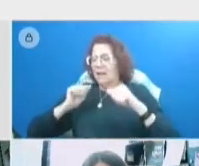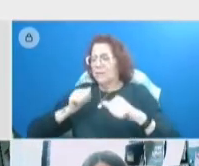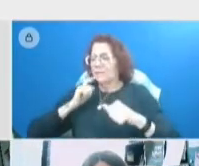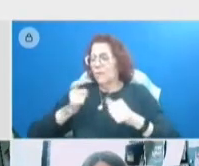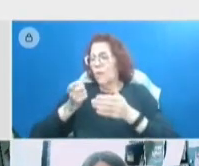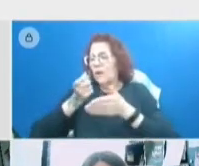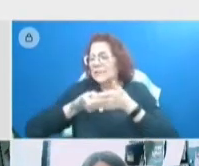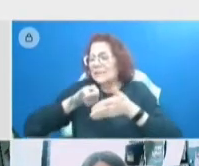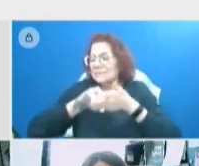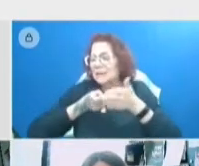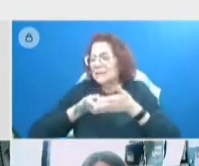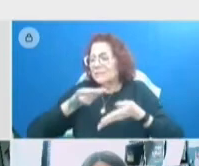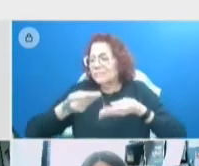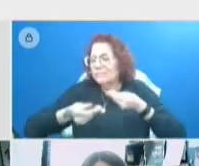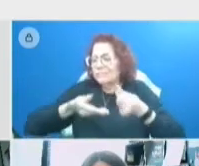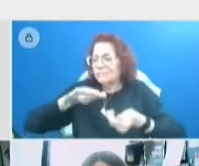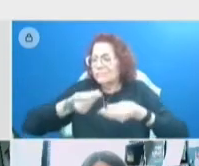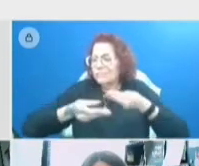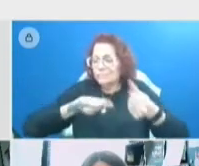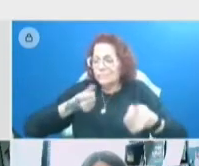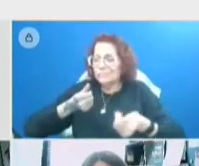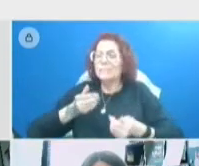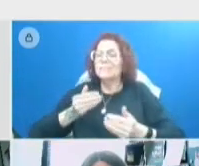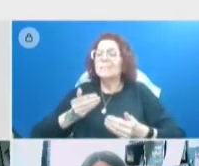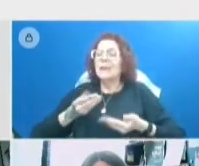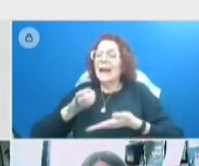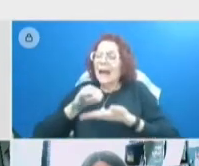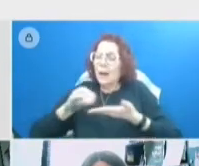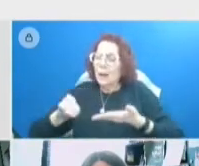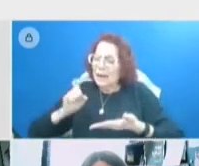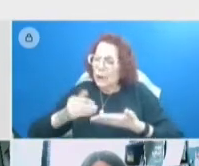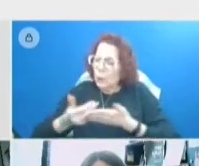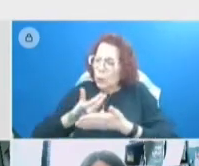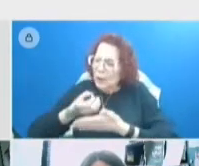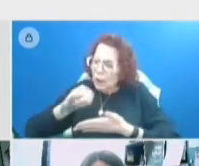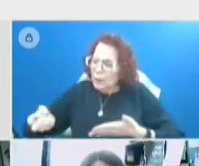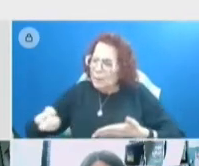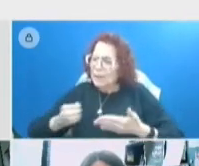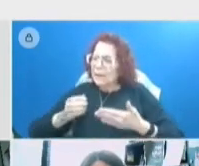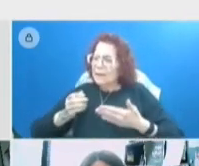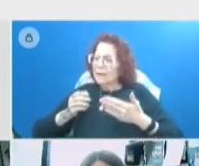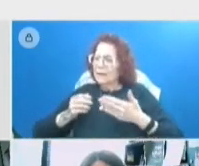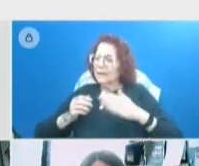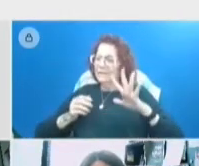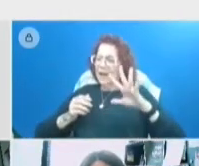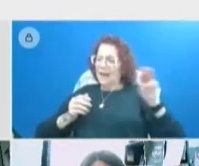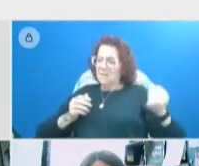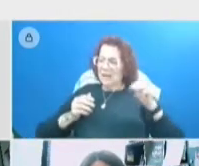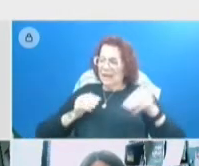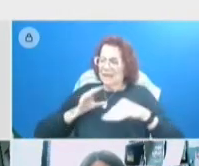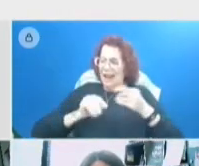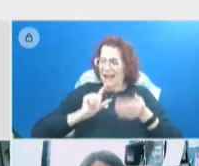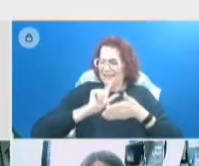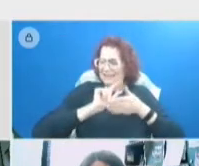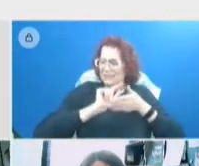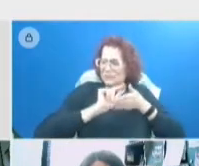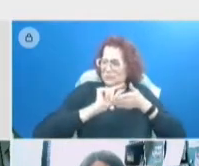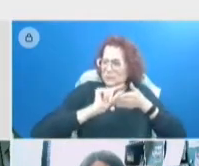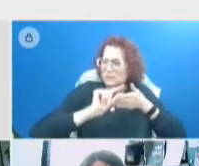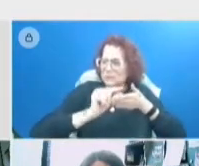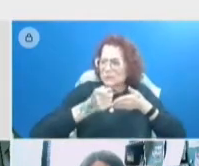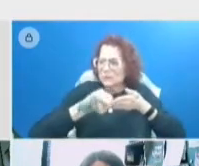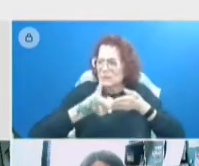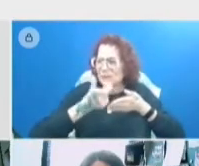et cetera. And $5 million of that fund was made available to the state board